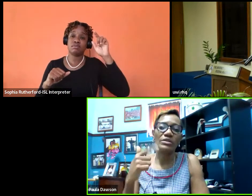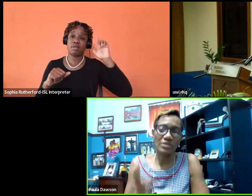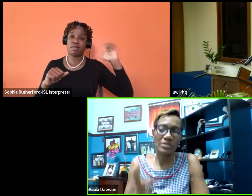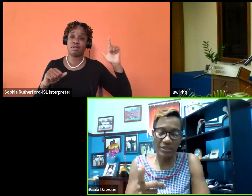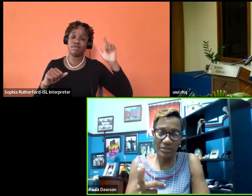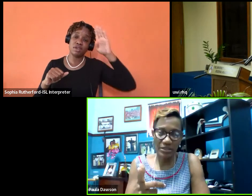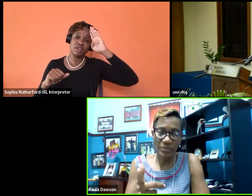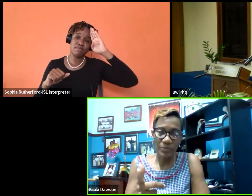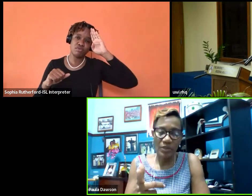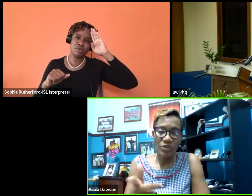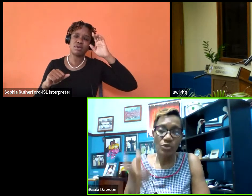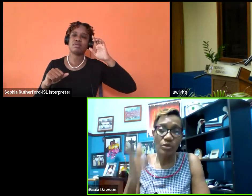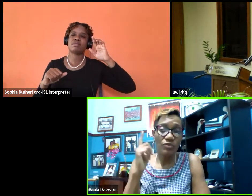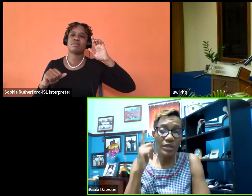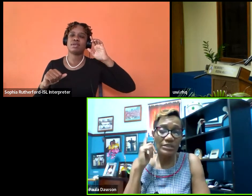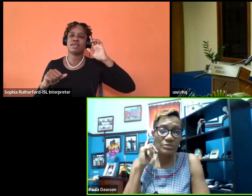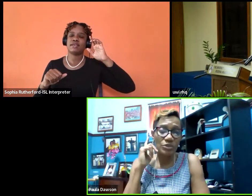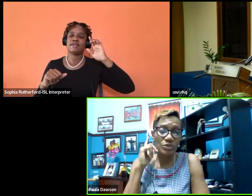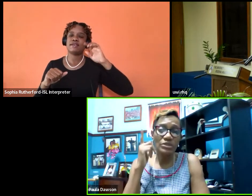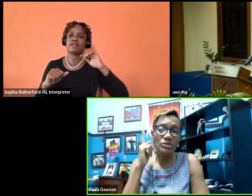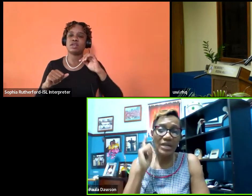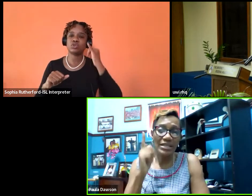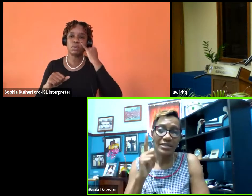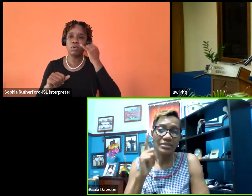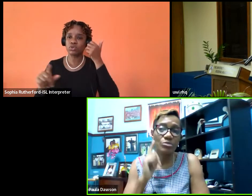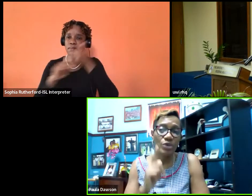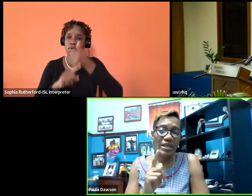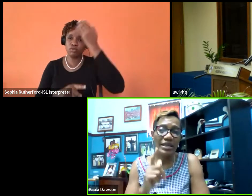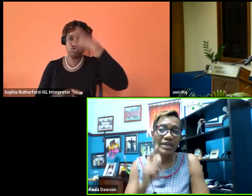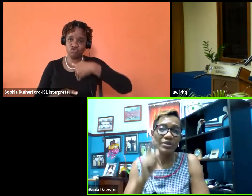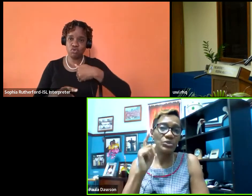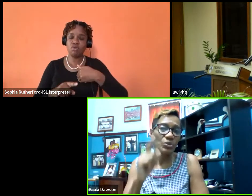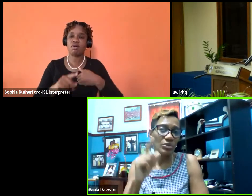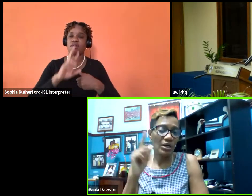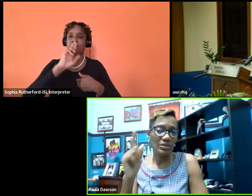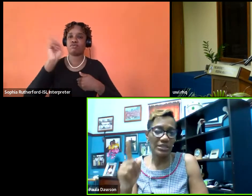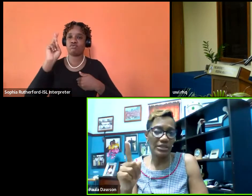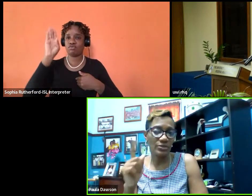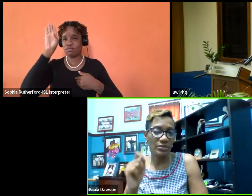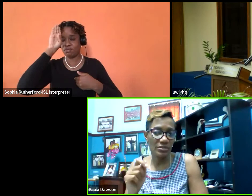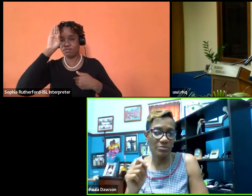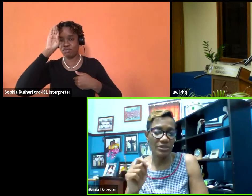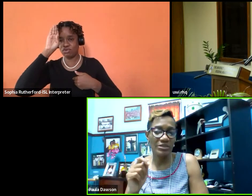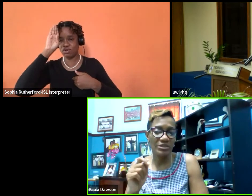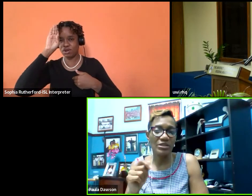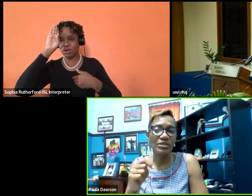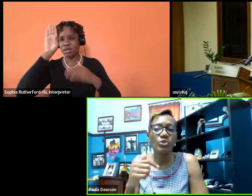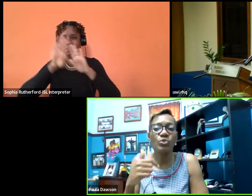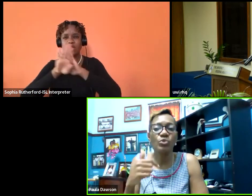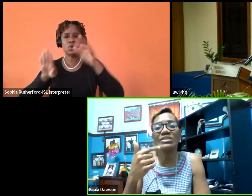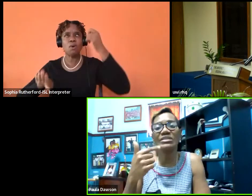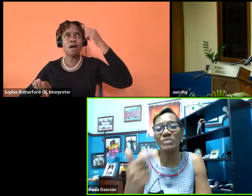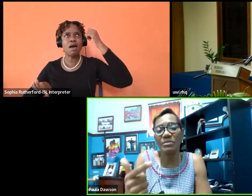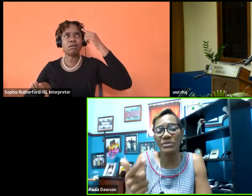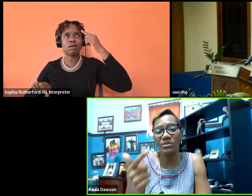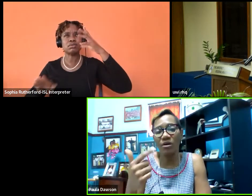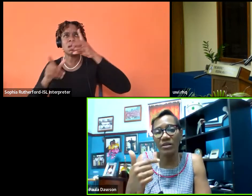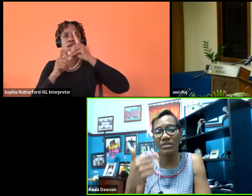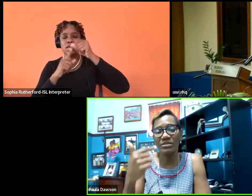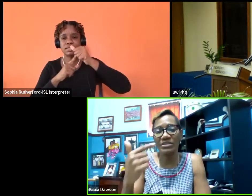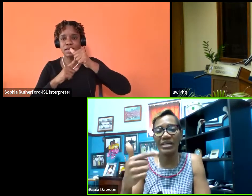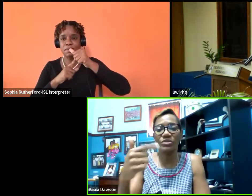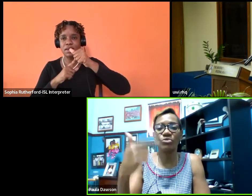your disability. So if you get a stroke on the right side of the brain and you don't understand your disability, you will not be